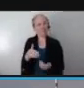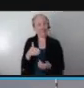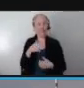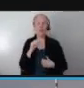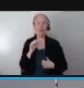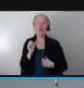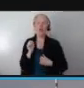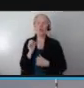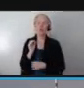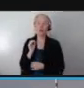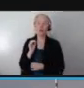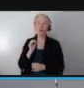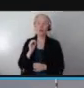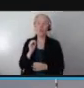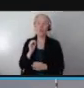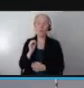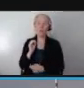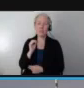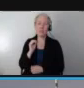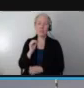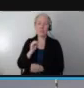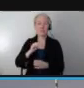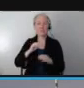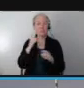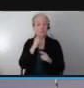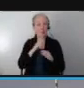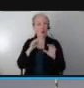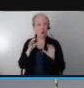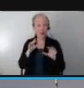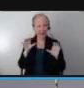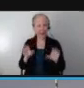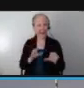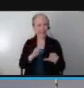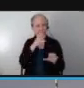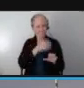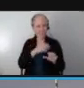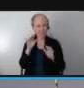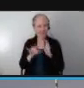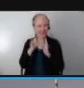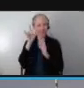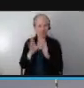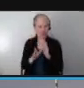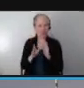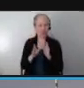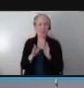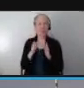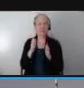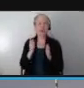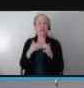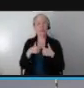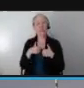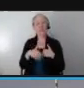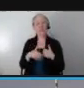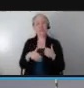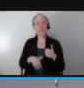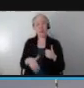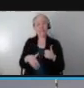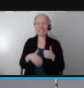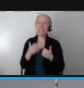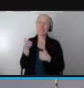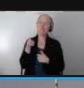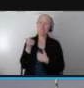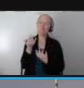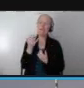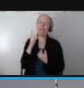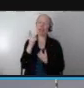so for active crew members, for active women astronauts, they may choose to delay that childbearing for one reason or another.